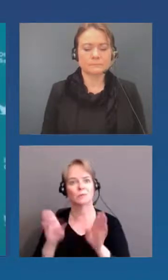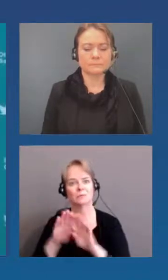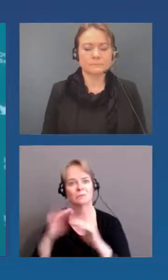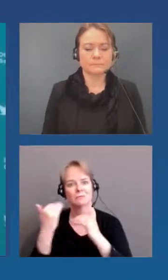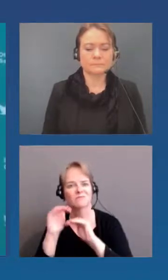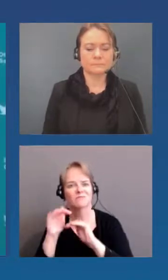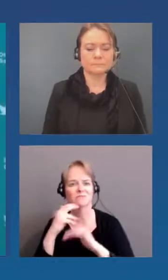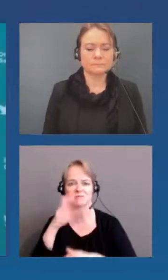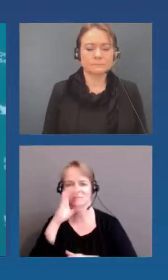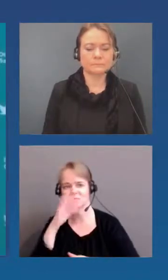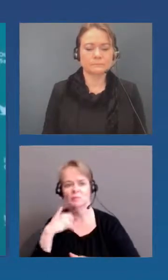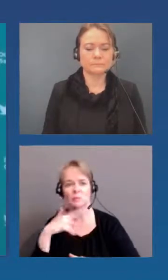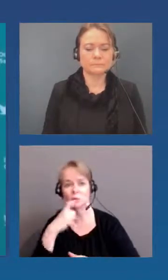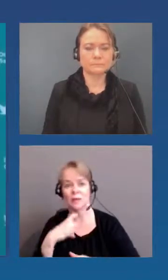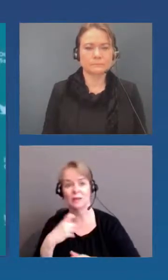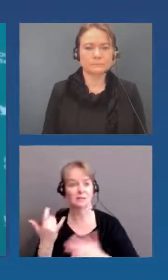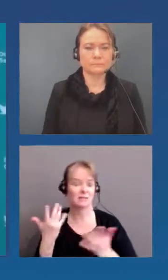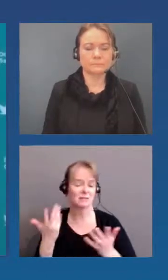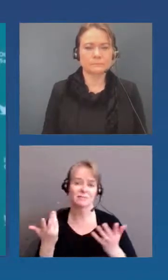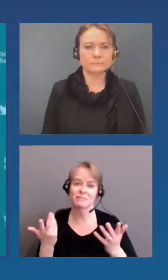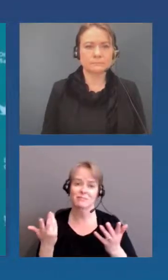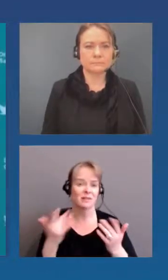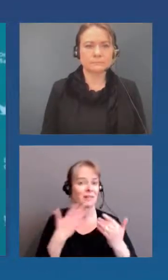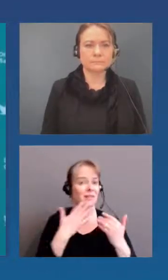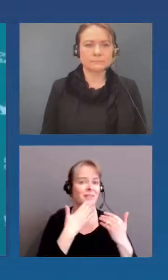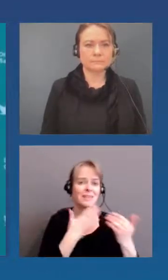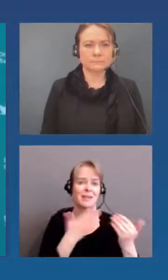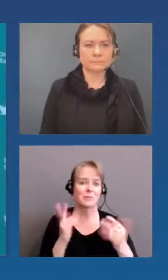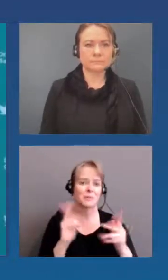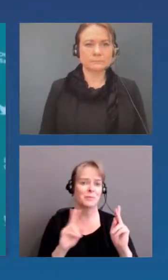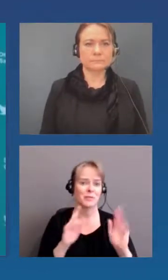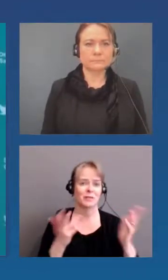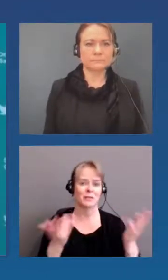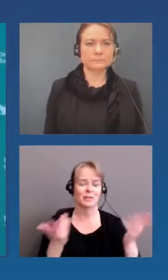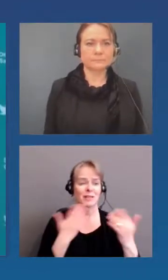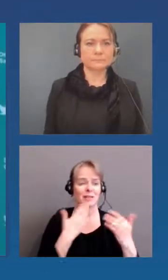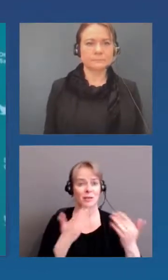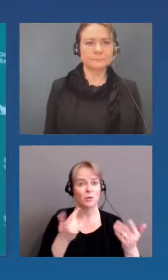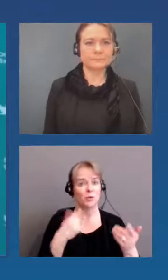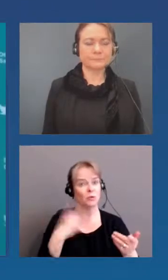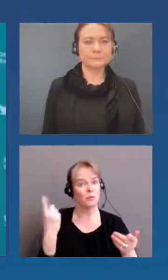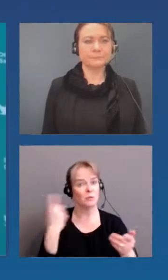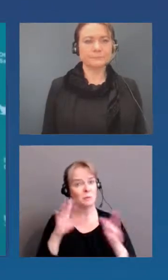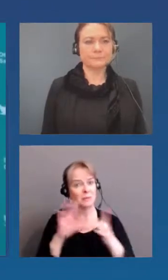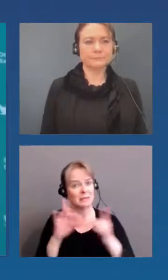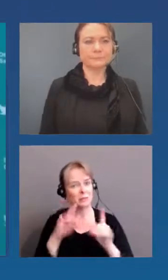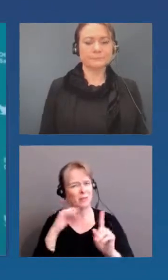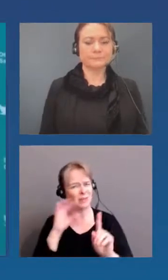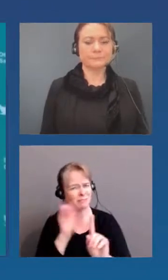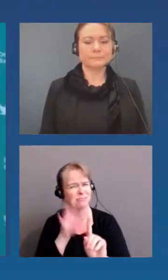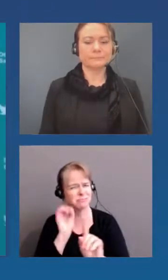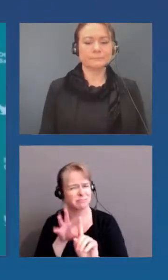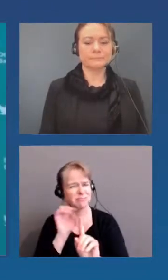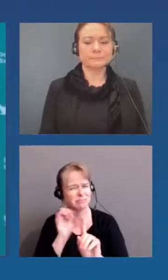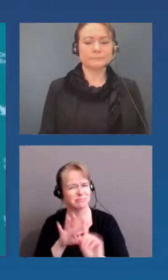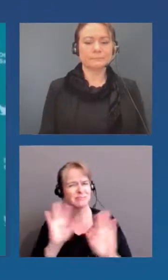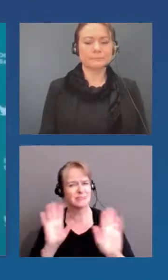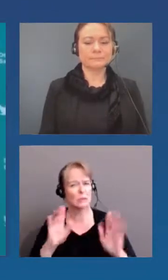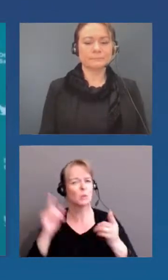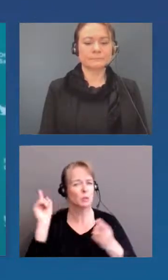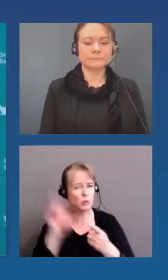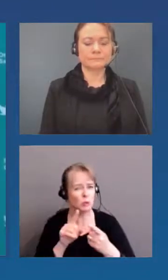If you've heard that message to limit your close contacts, it makes a difference. So